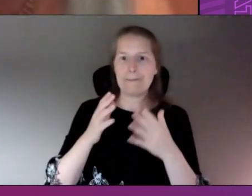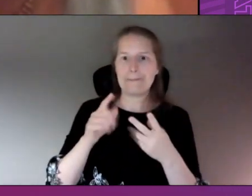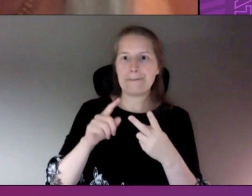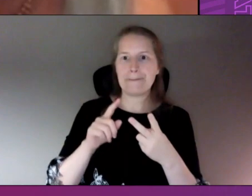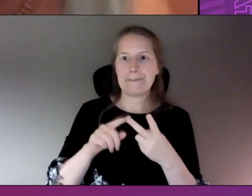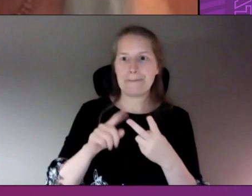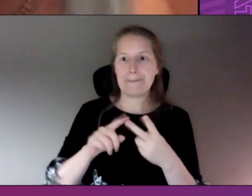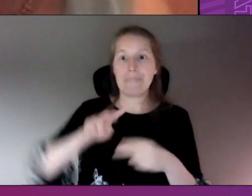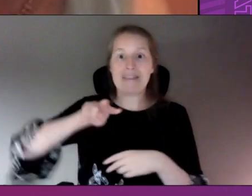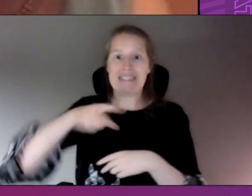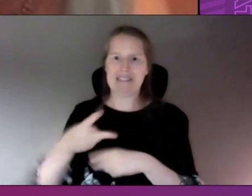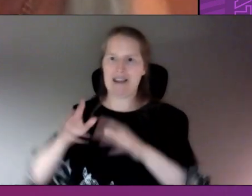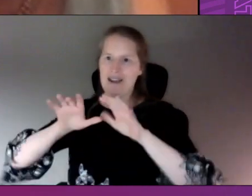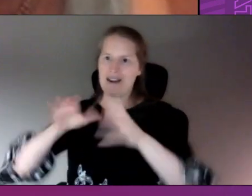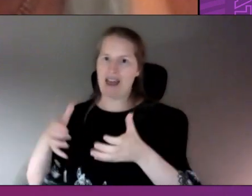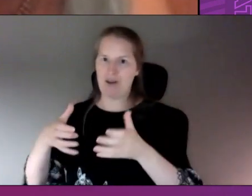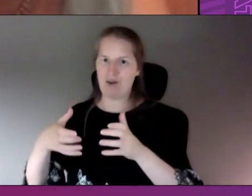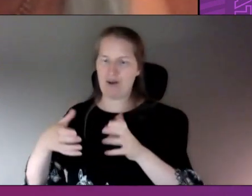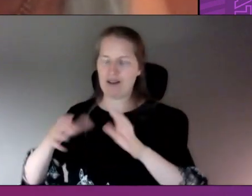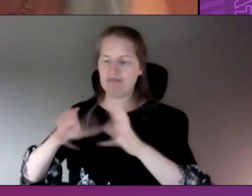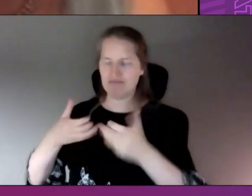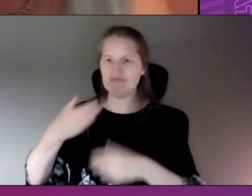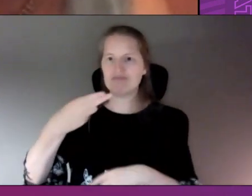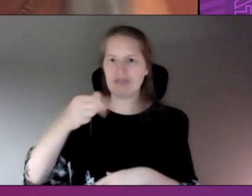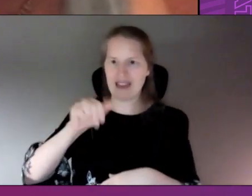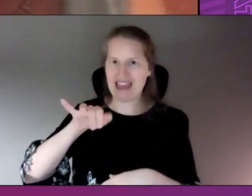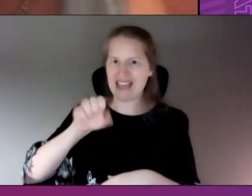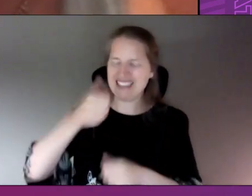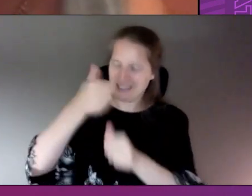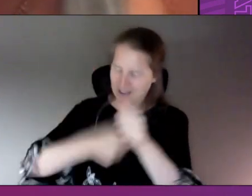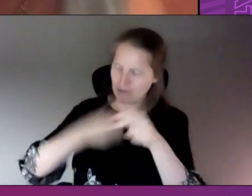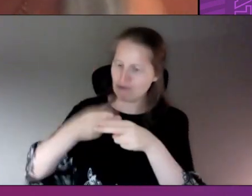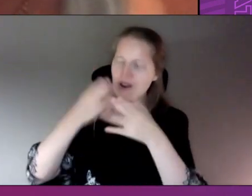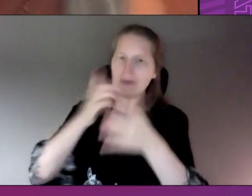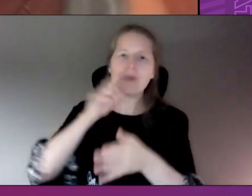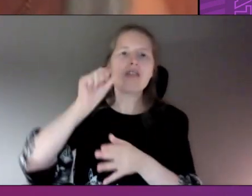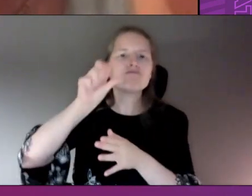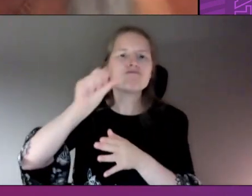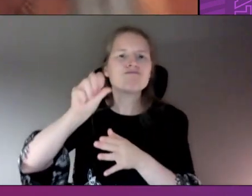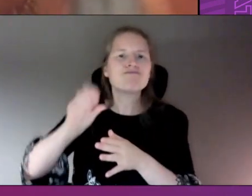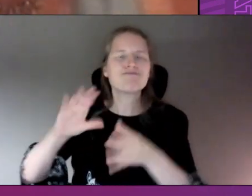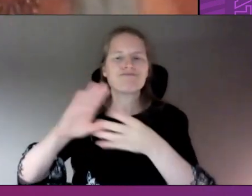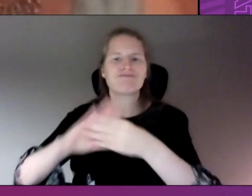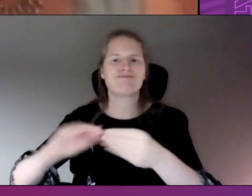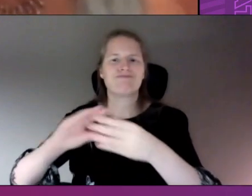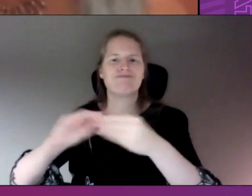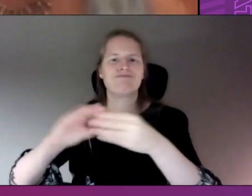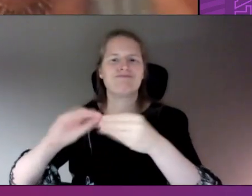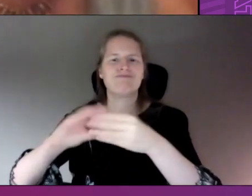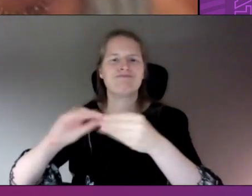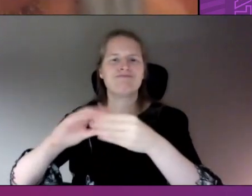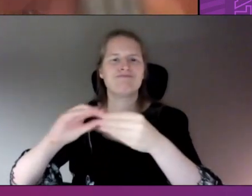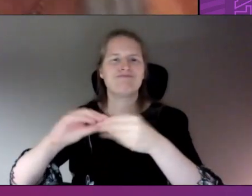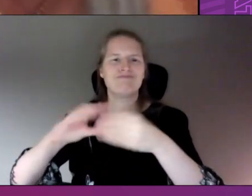we would like to highlight each nominee for outstanding direction of a play, Hayes.